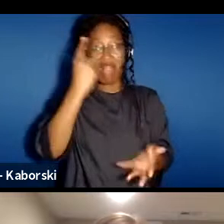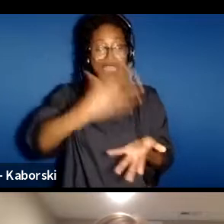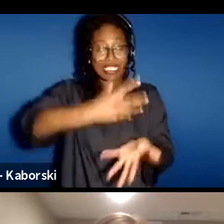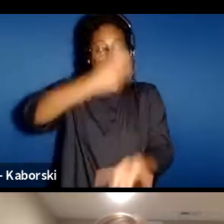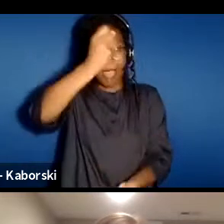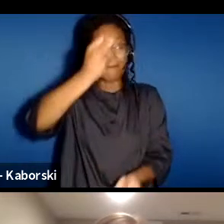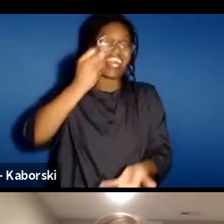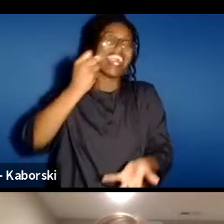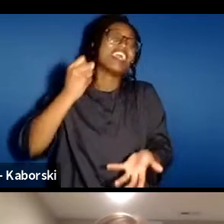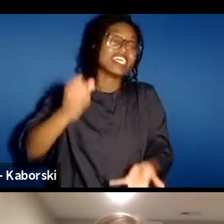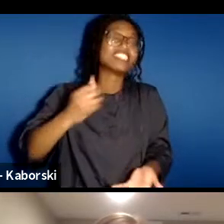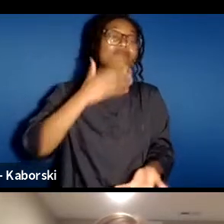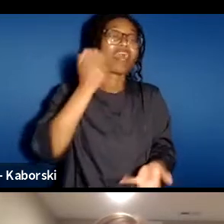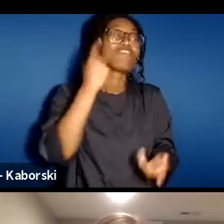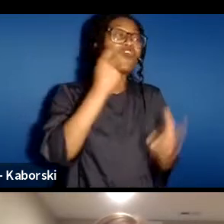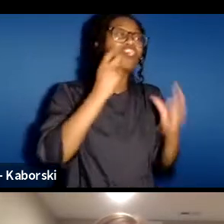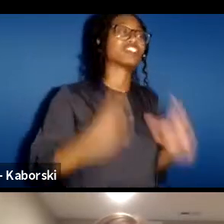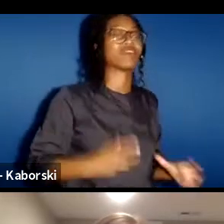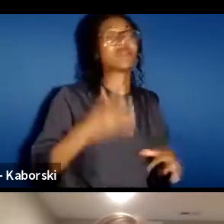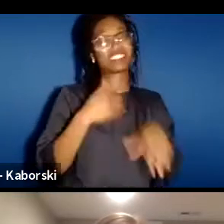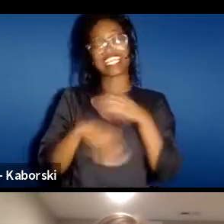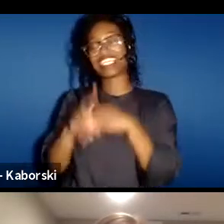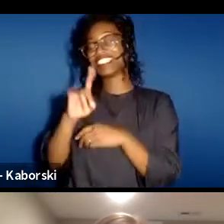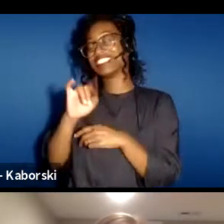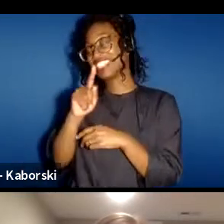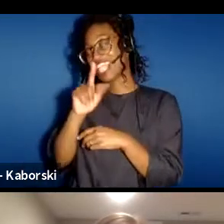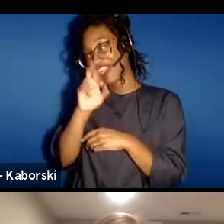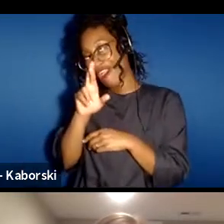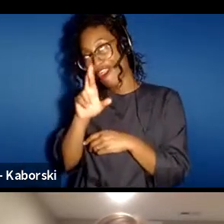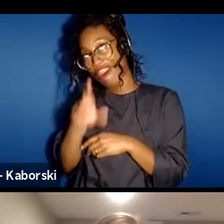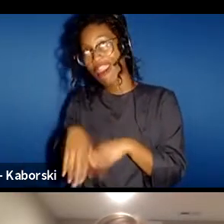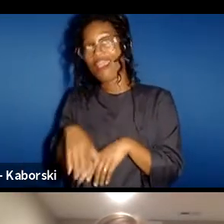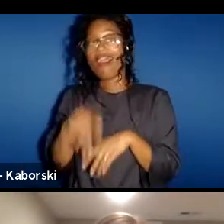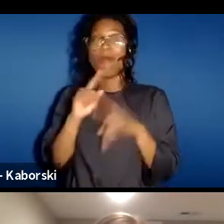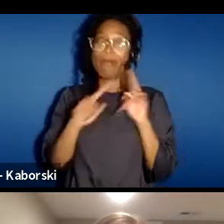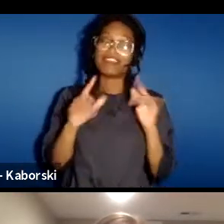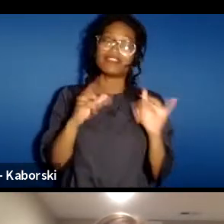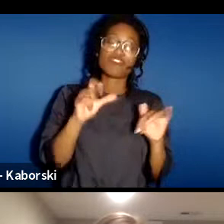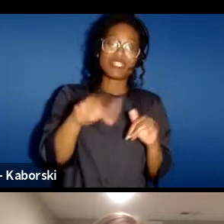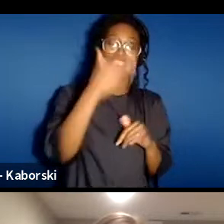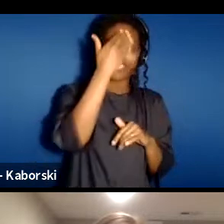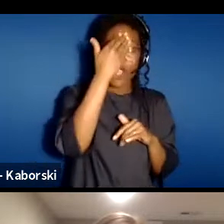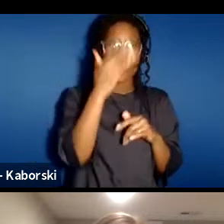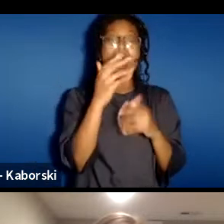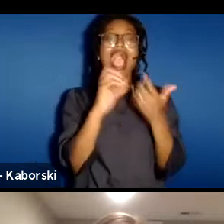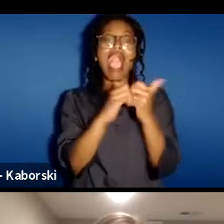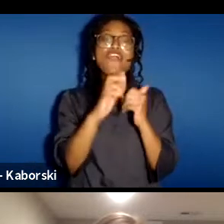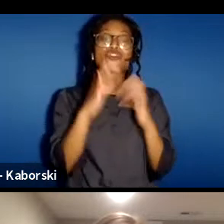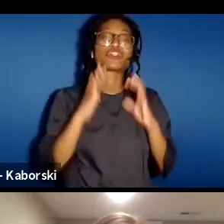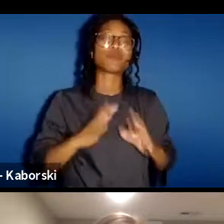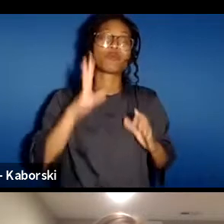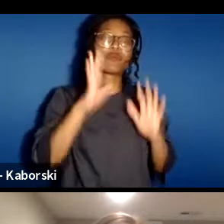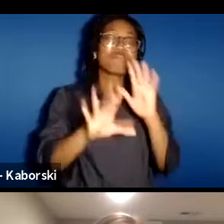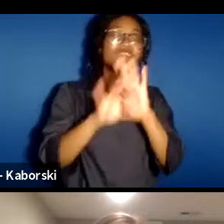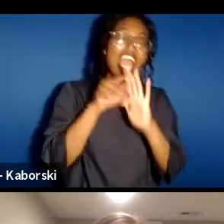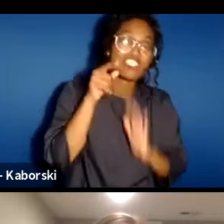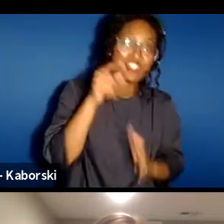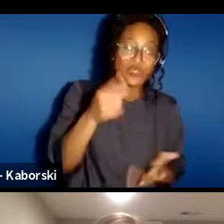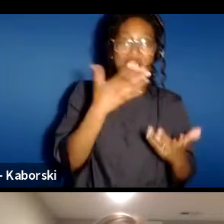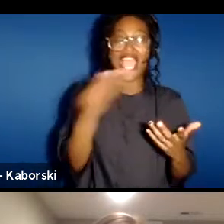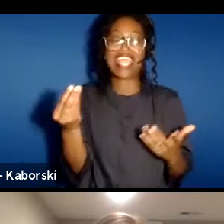it works more for consumers than it does for distillers. But you got to know how your consumers are going to find you and what they're